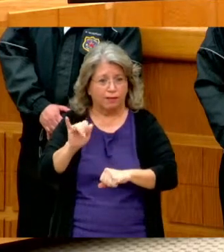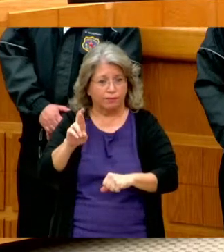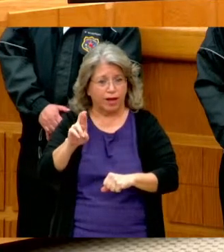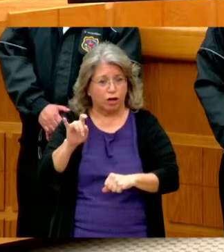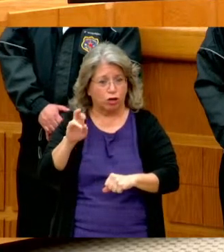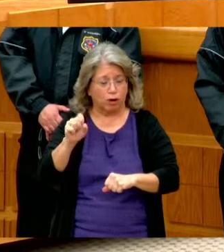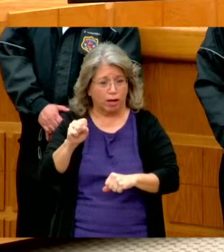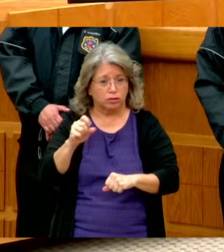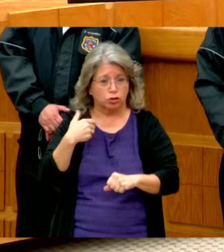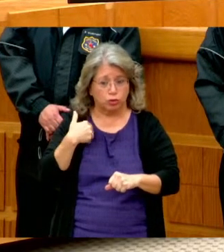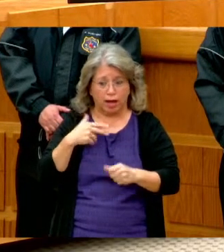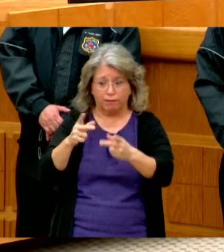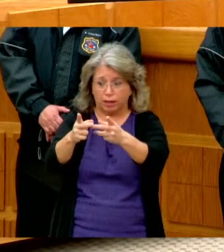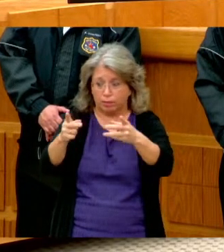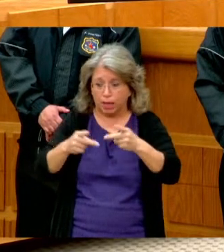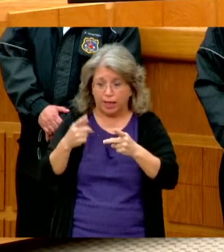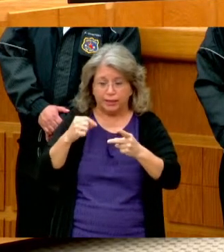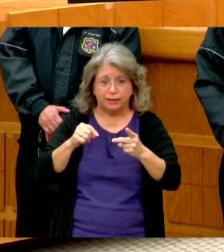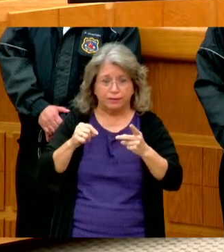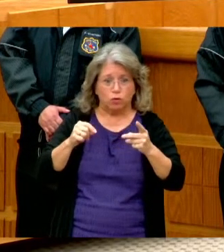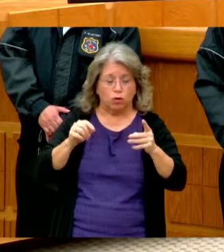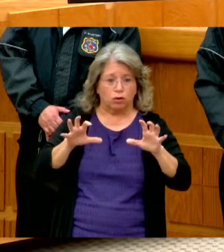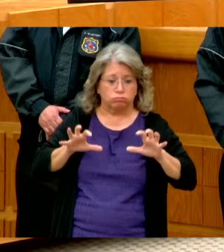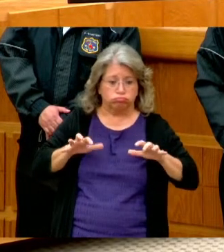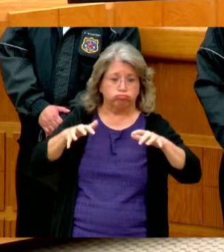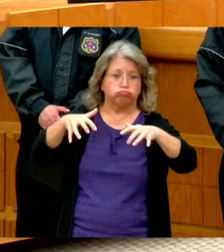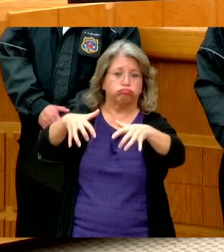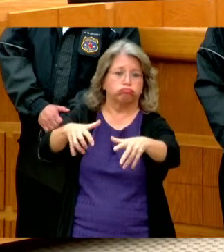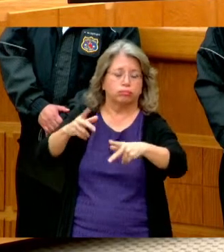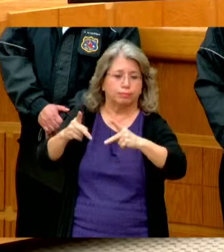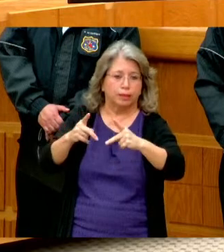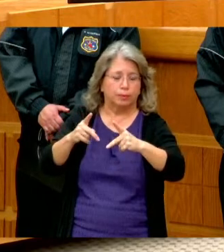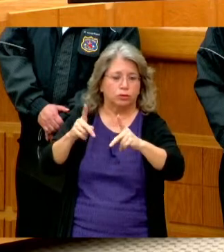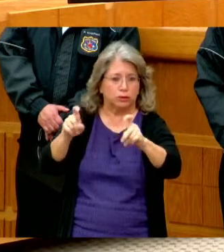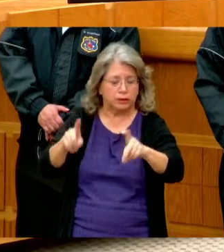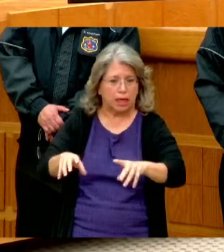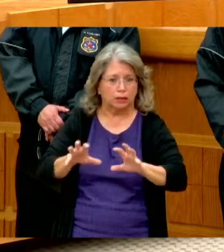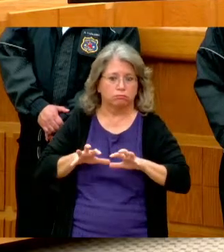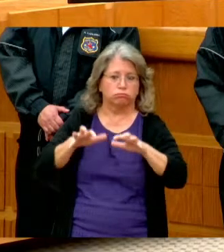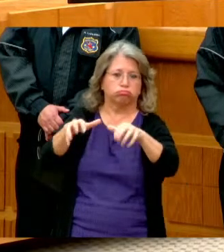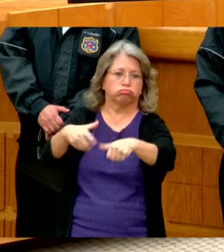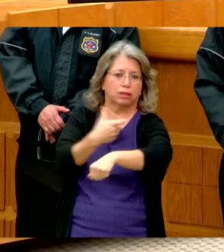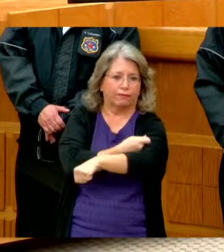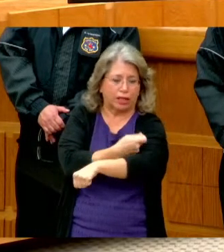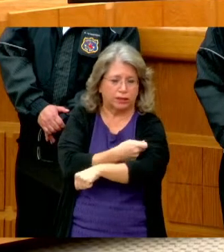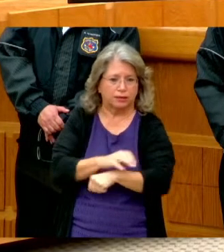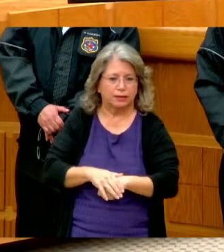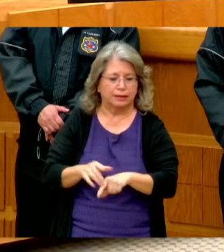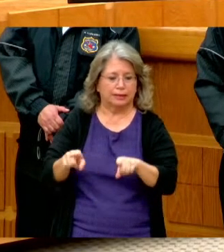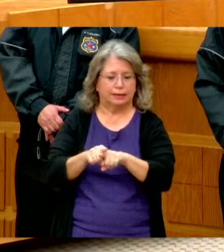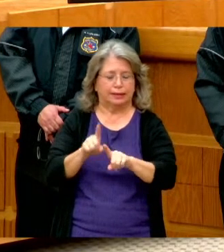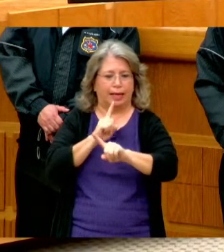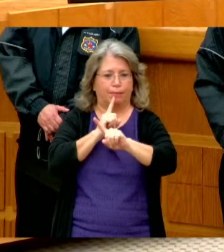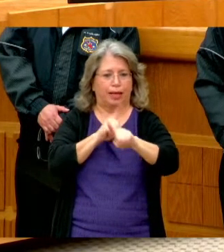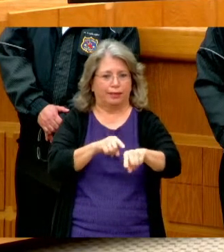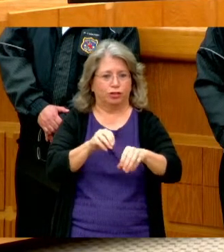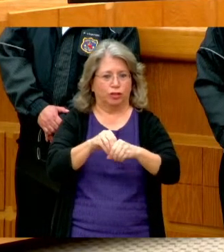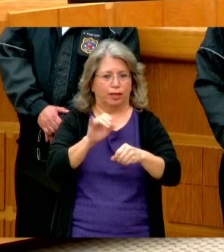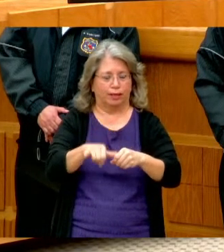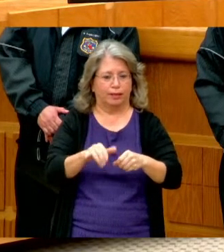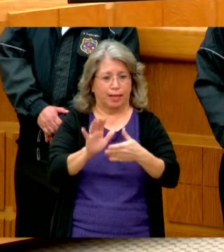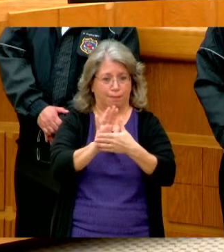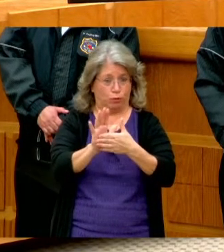testing and mass vaccination with all of the people you see behind us is the same answer that's given to